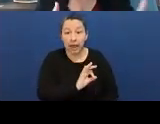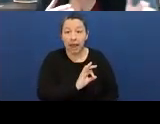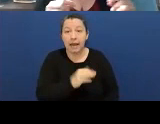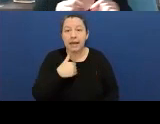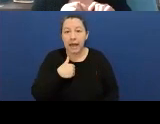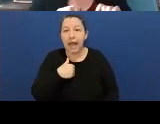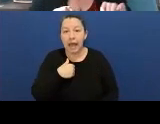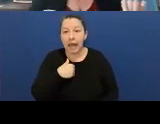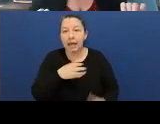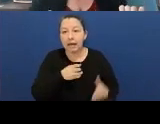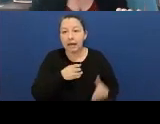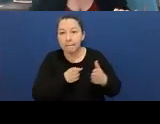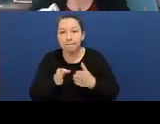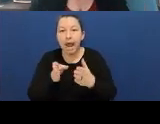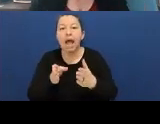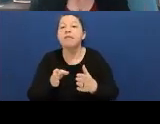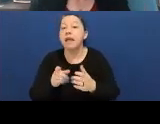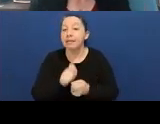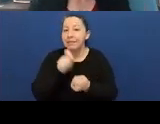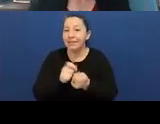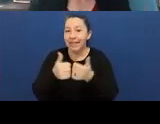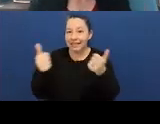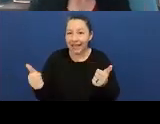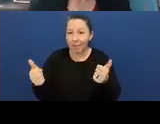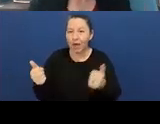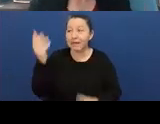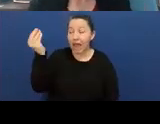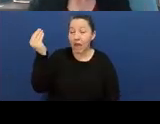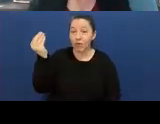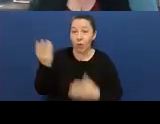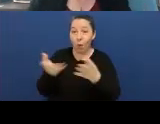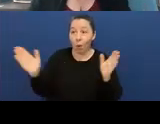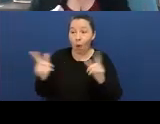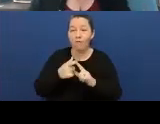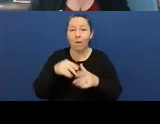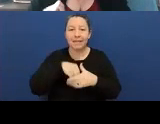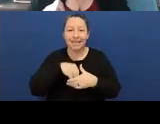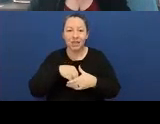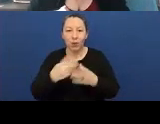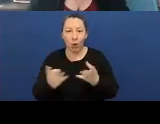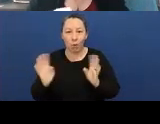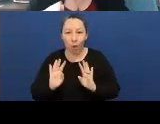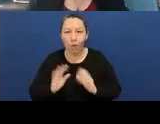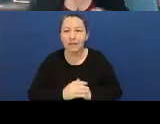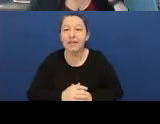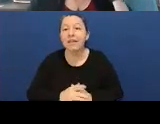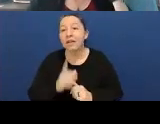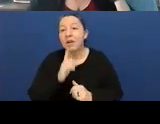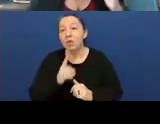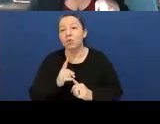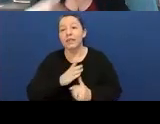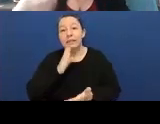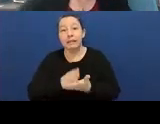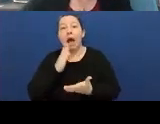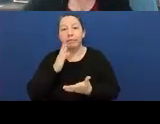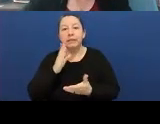that specifically separates the exterior wall from the interior wall. And this basically stops people from being able to